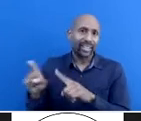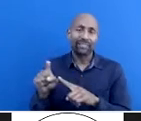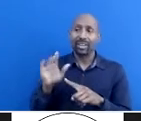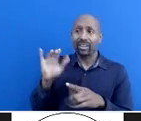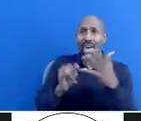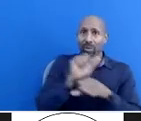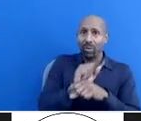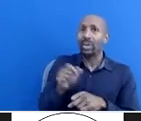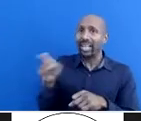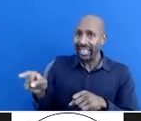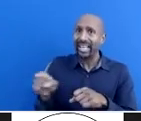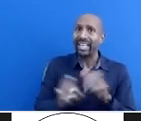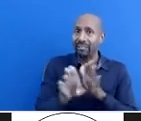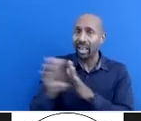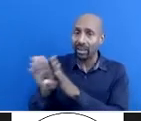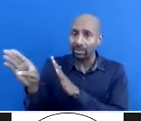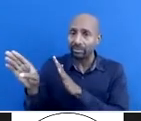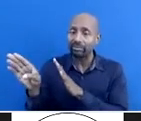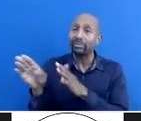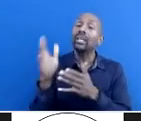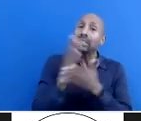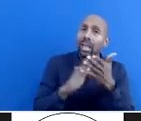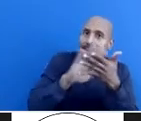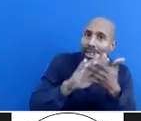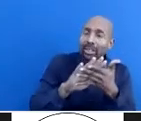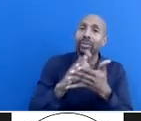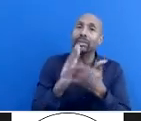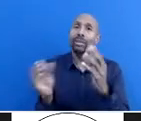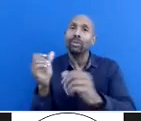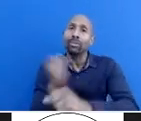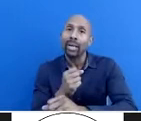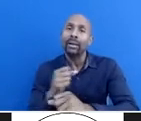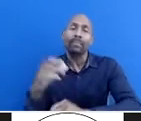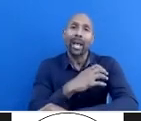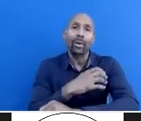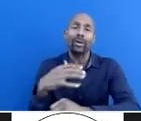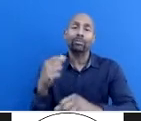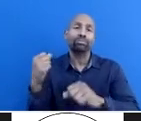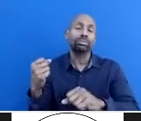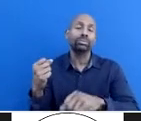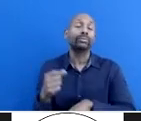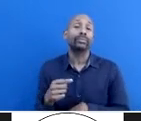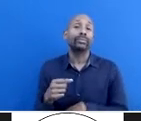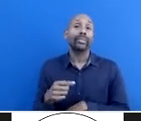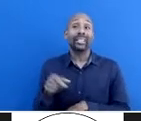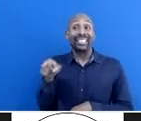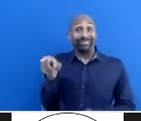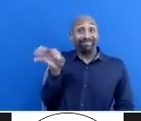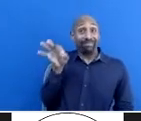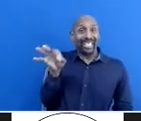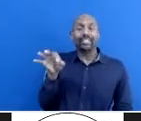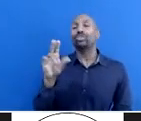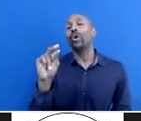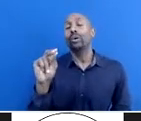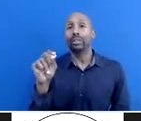The word that I would say is that they're not. It's not a proselytizing engagement. He's not preaching to you or trying to convert